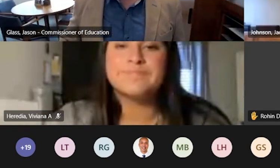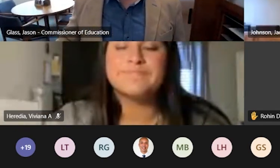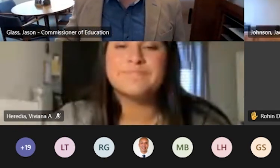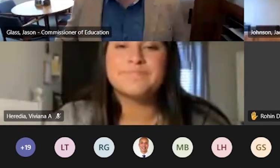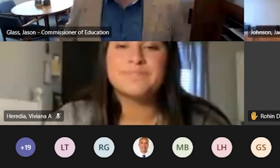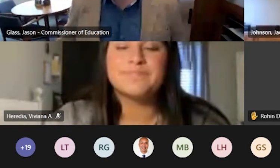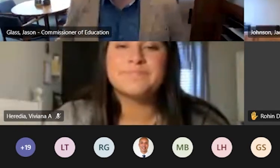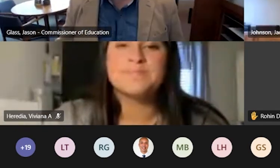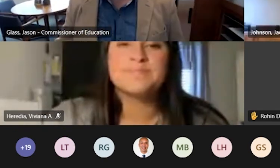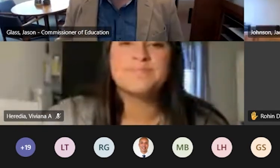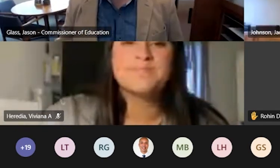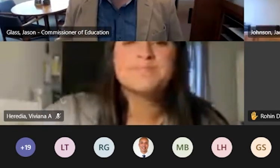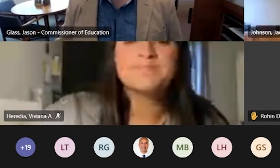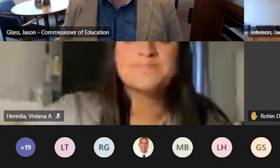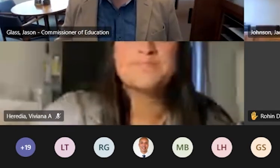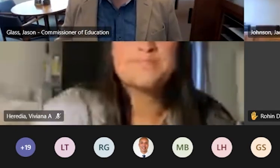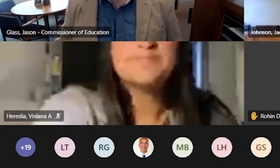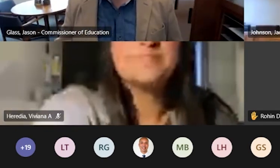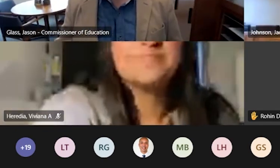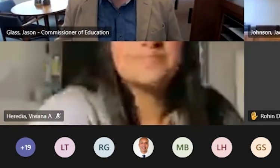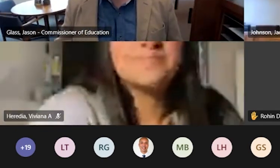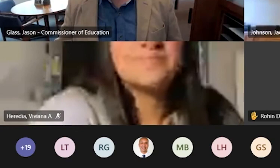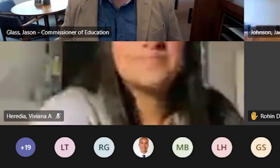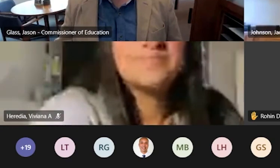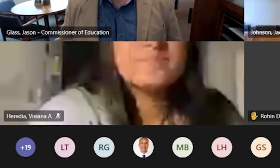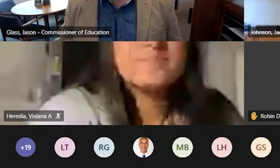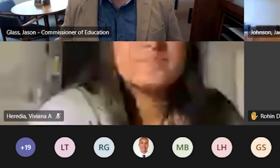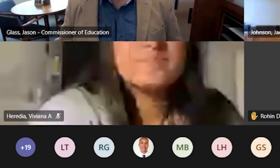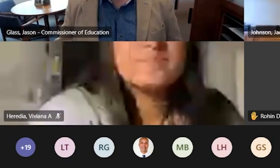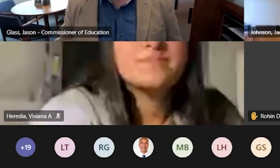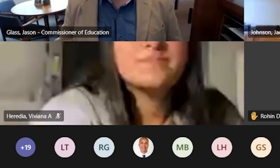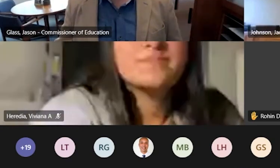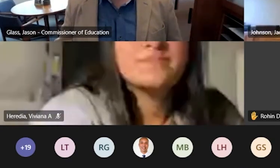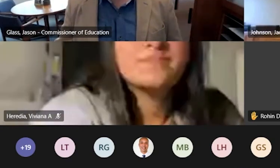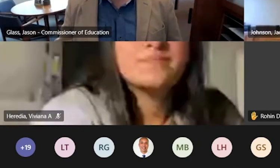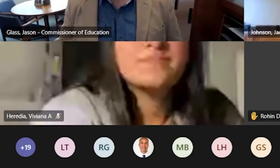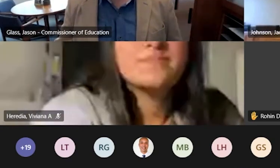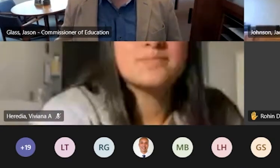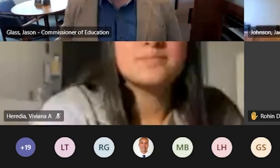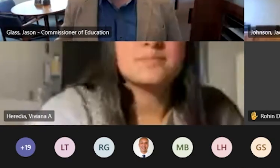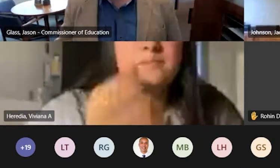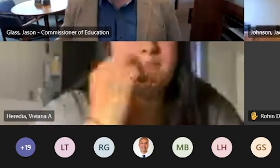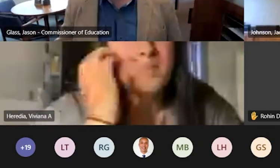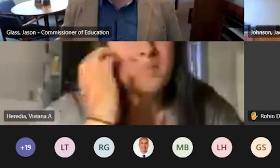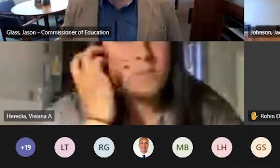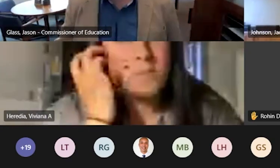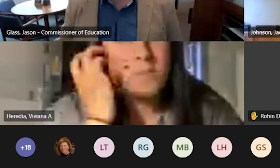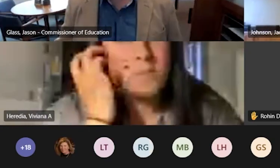Thank you. Happy holidays. Absolutely, yes.